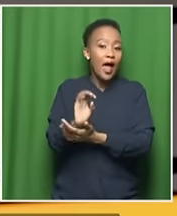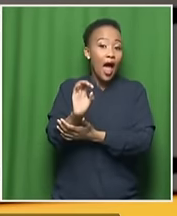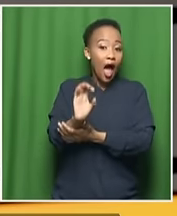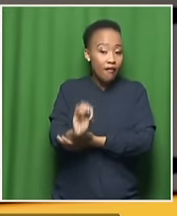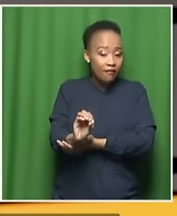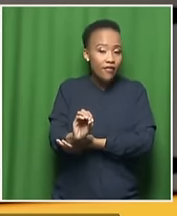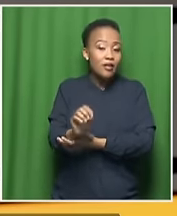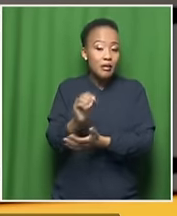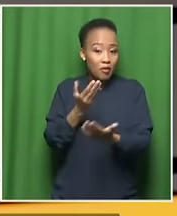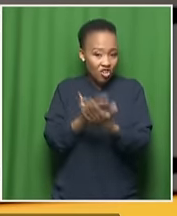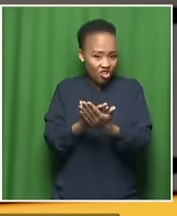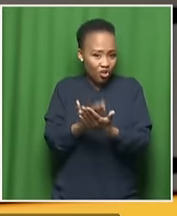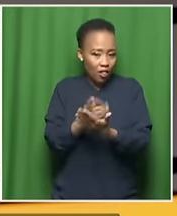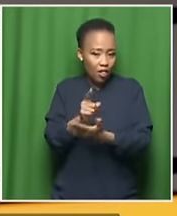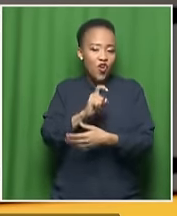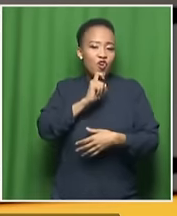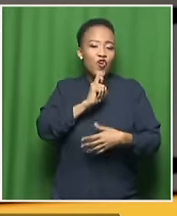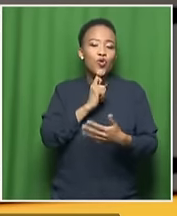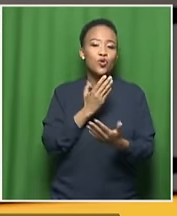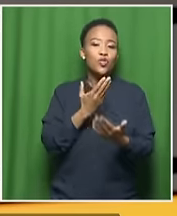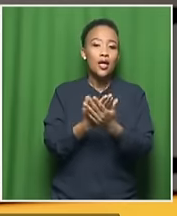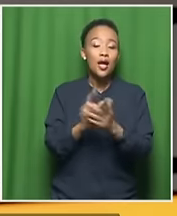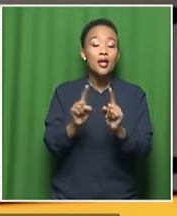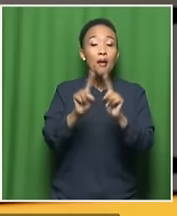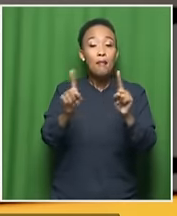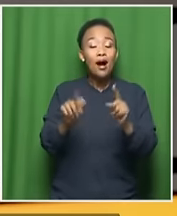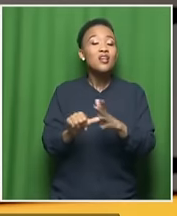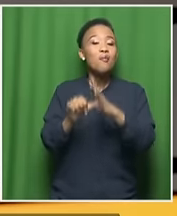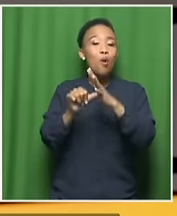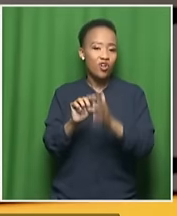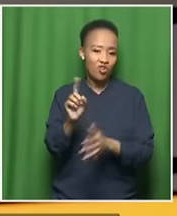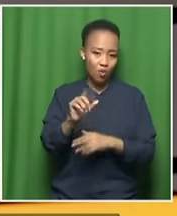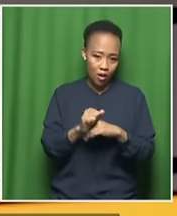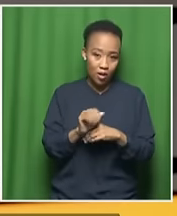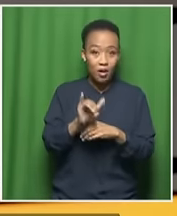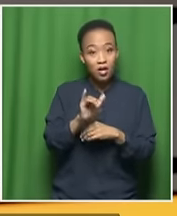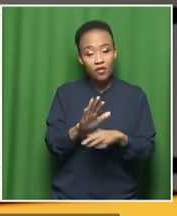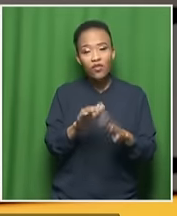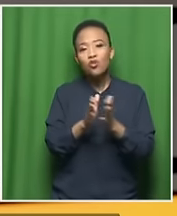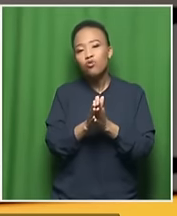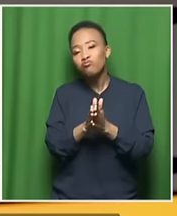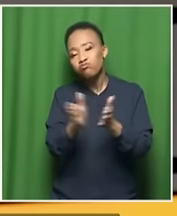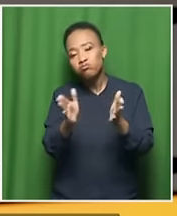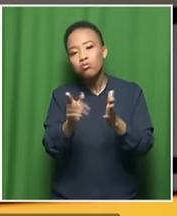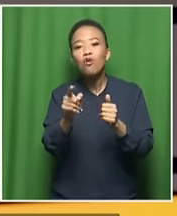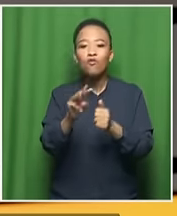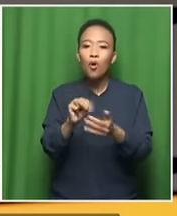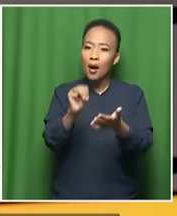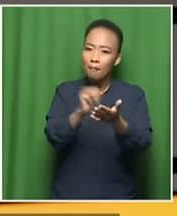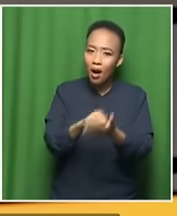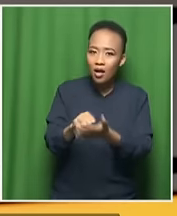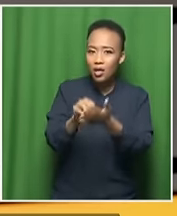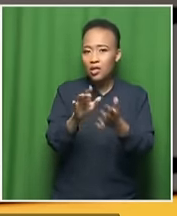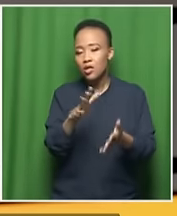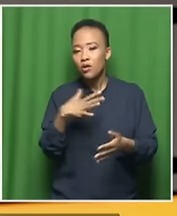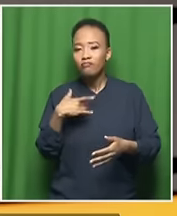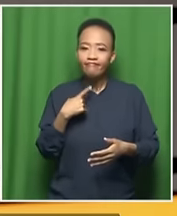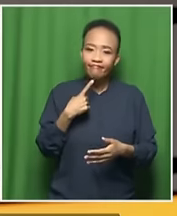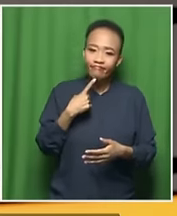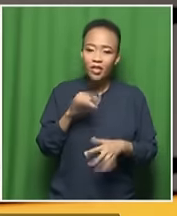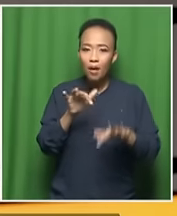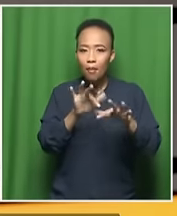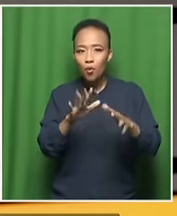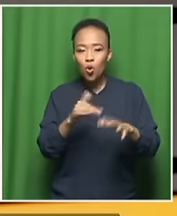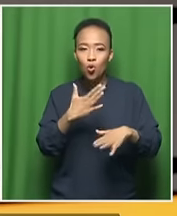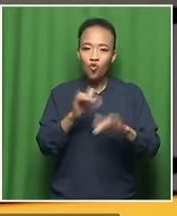But the core of the matter is, if you go into the labor market and you want to choose people to work in your